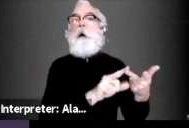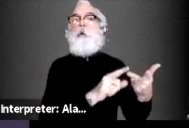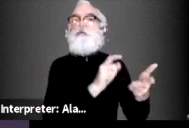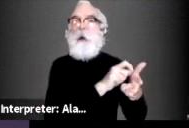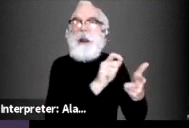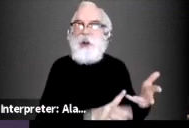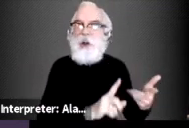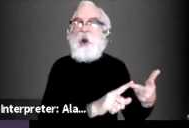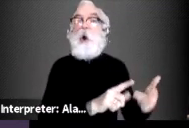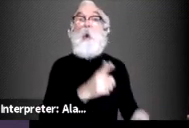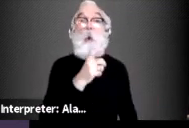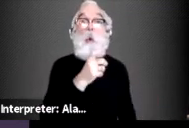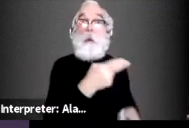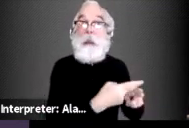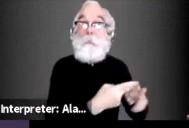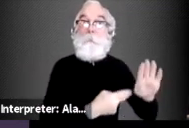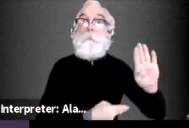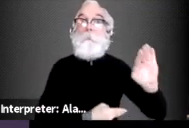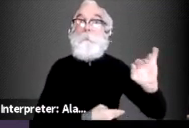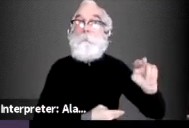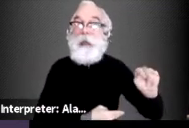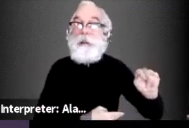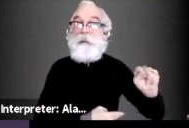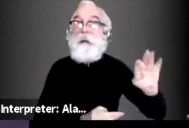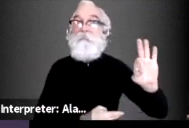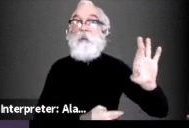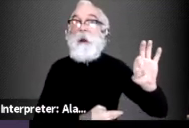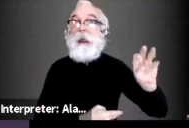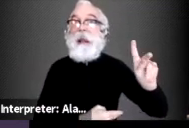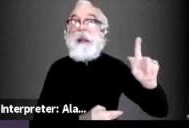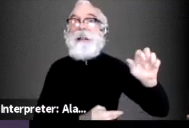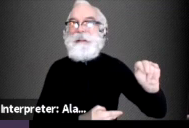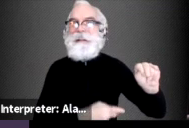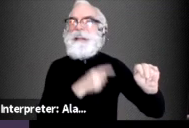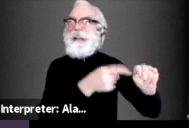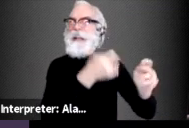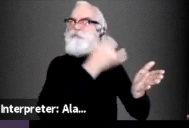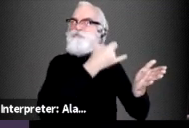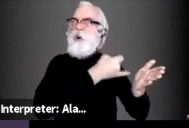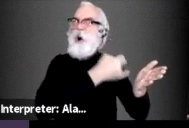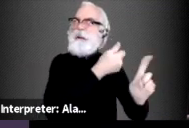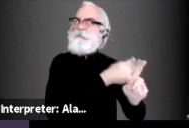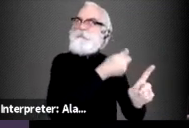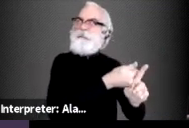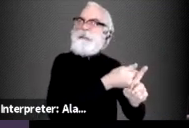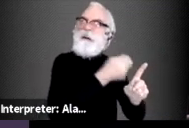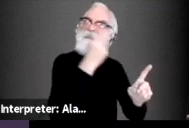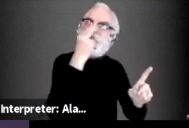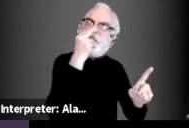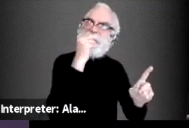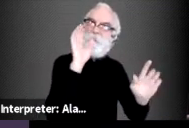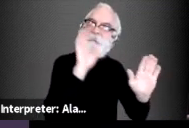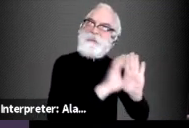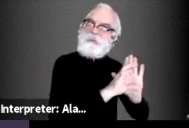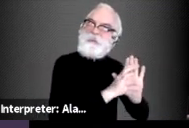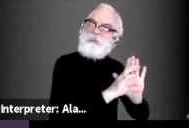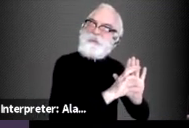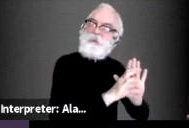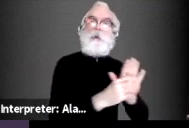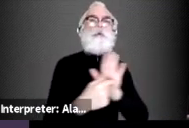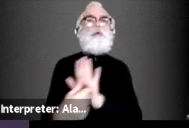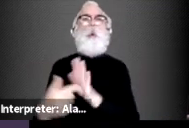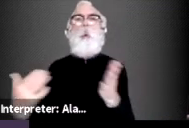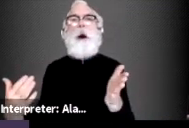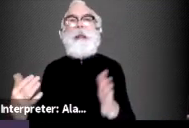Franklin, published a political cartoon he had drawn himself, showing 8 British North American colonies